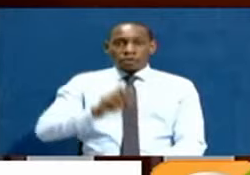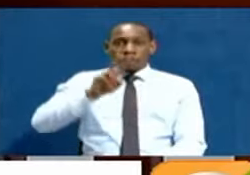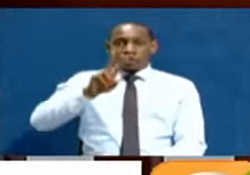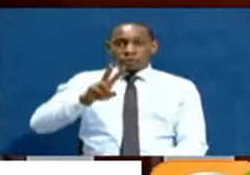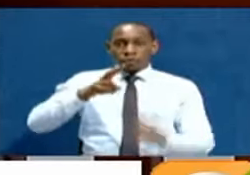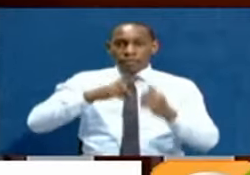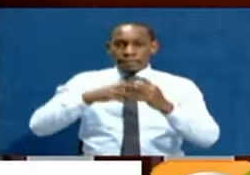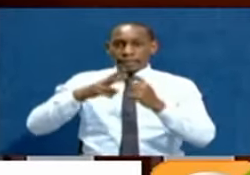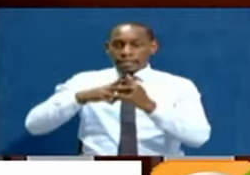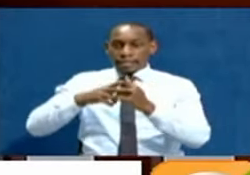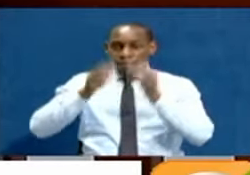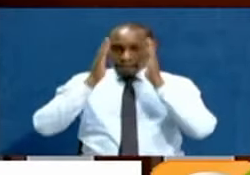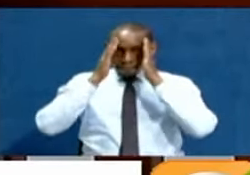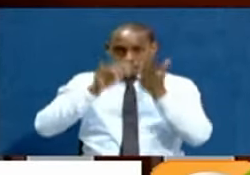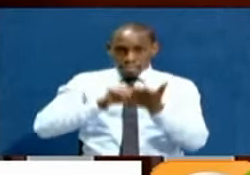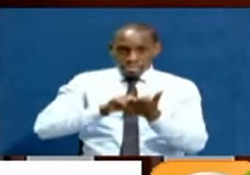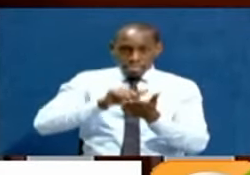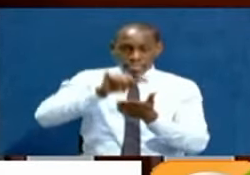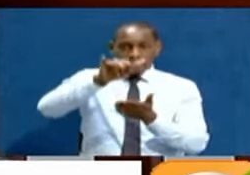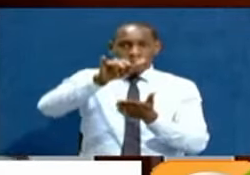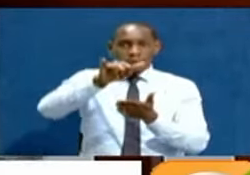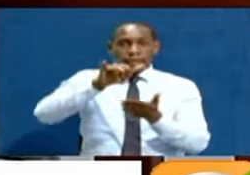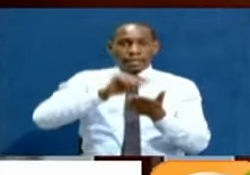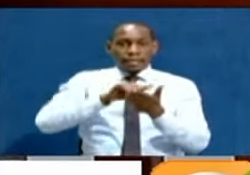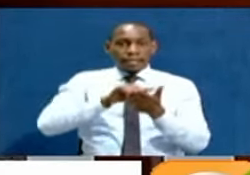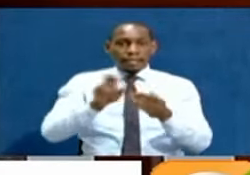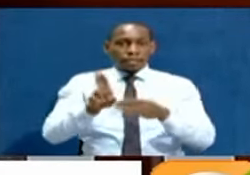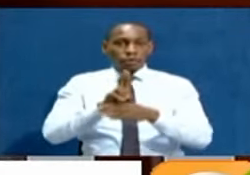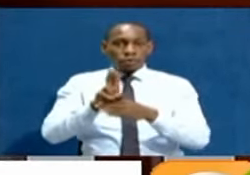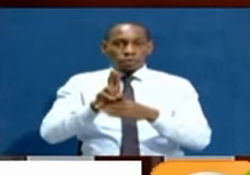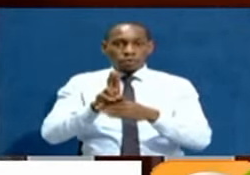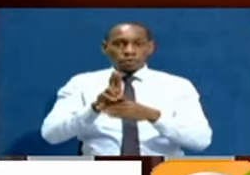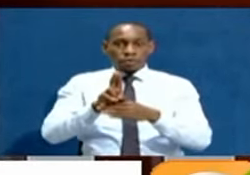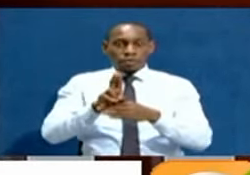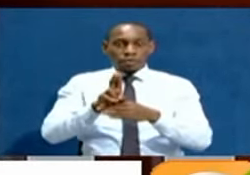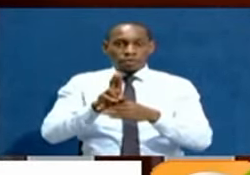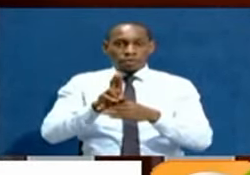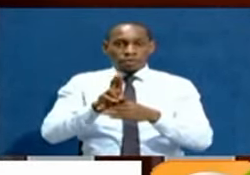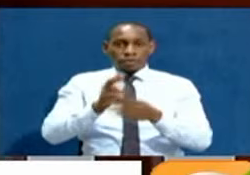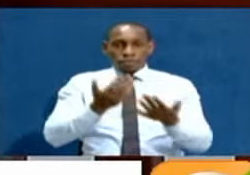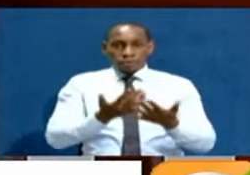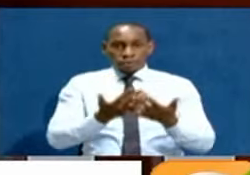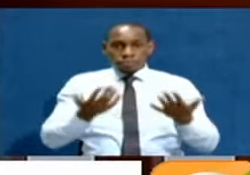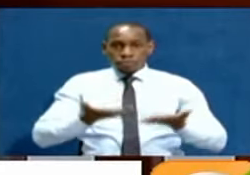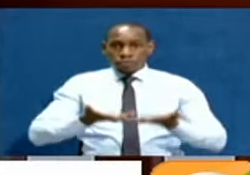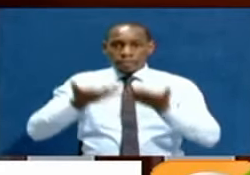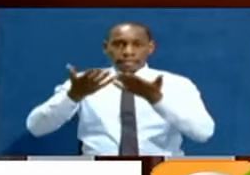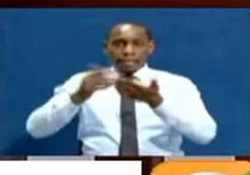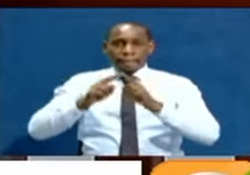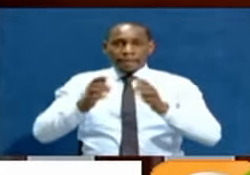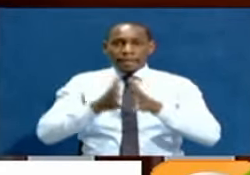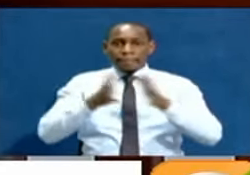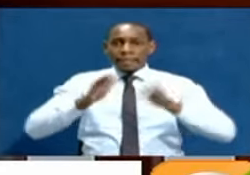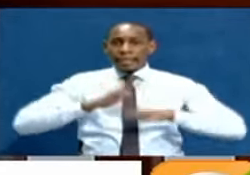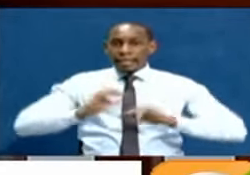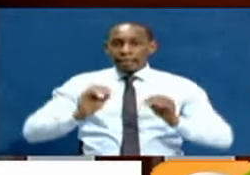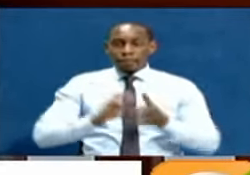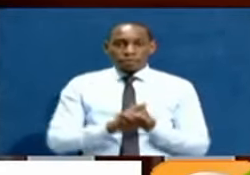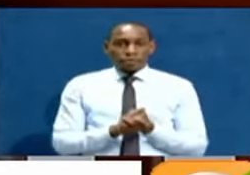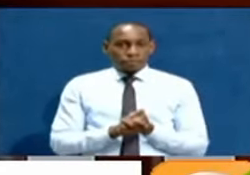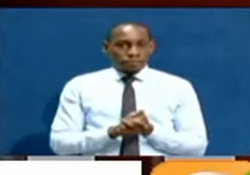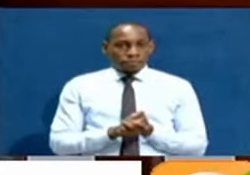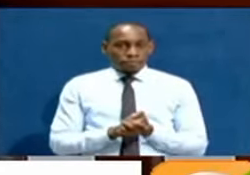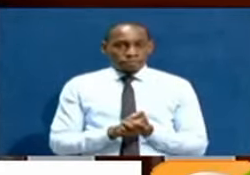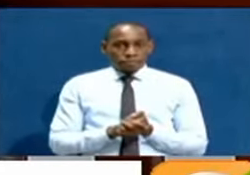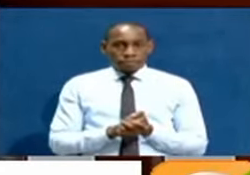737 dedicated cargo planes, which were used for inter-Africa traffic, but they're not big enough. And then, of course, we're carrying a lot of